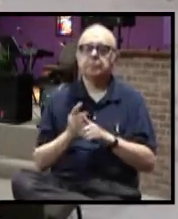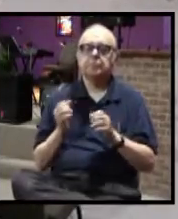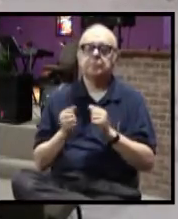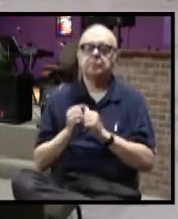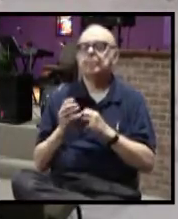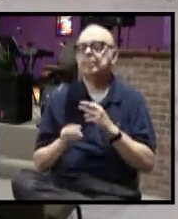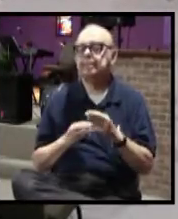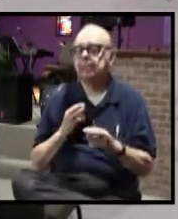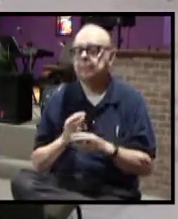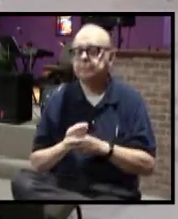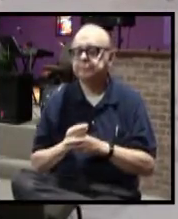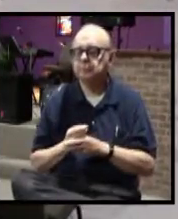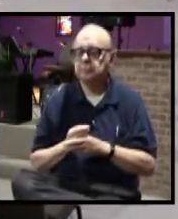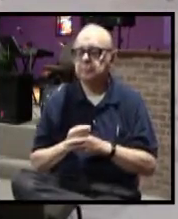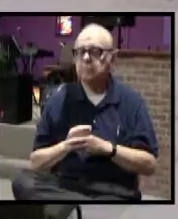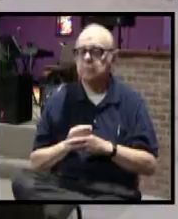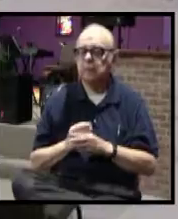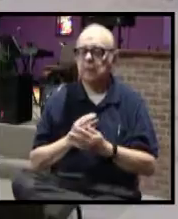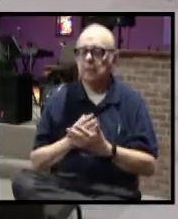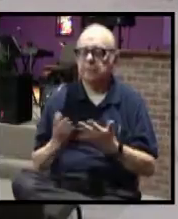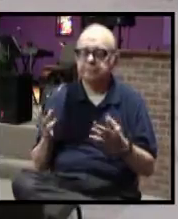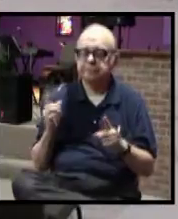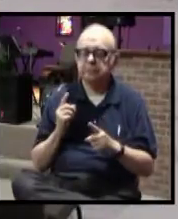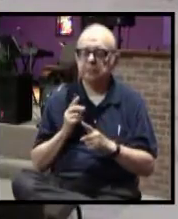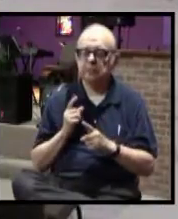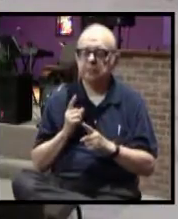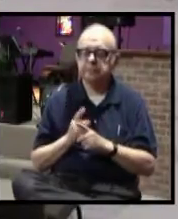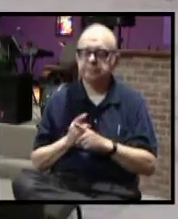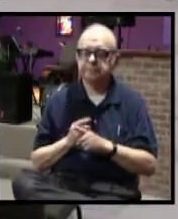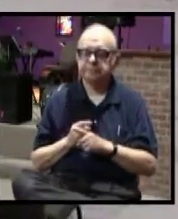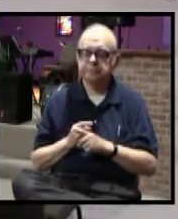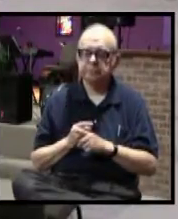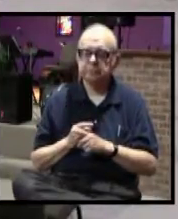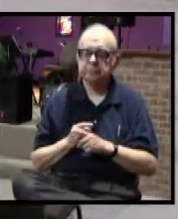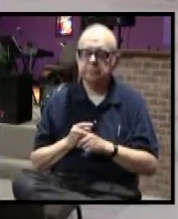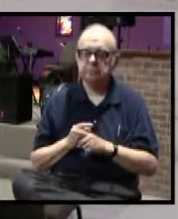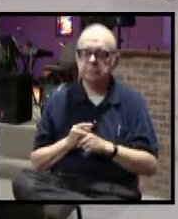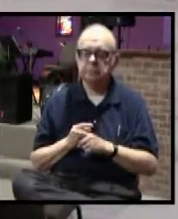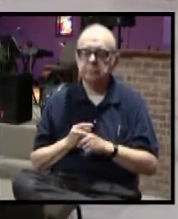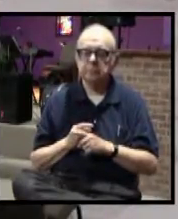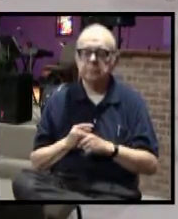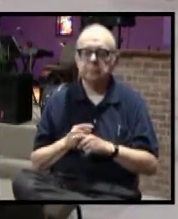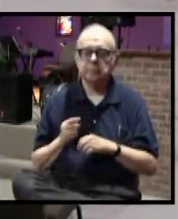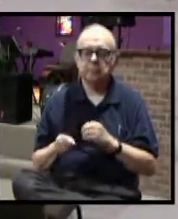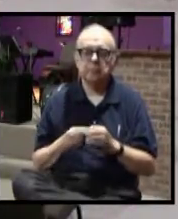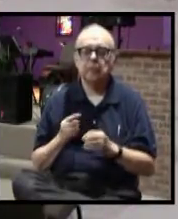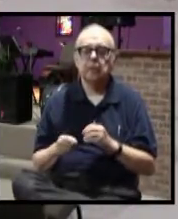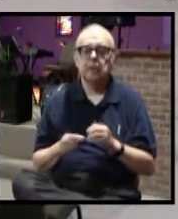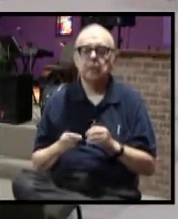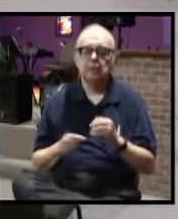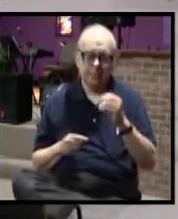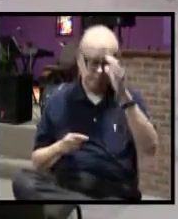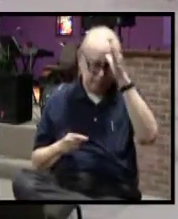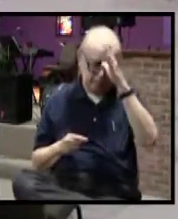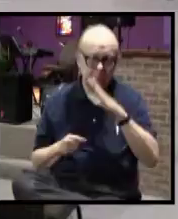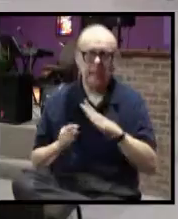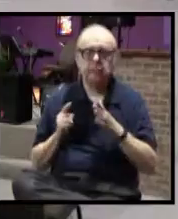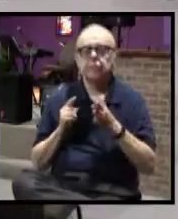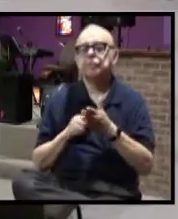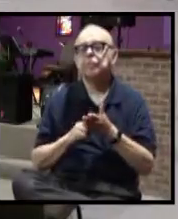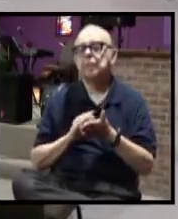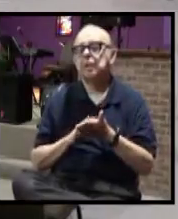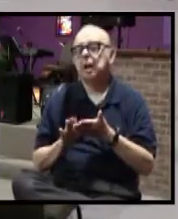Everything was right with the world. Something that wasn't right was fixed and tied up neatly with a pretty little bow of kindness